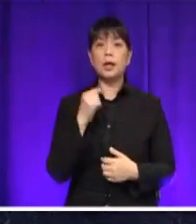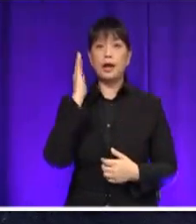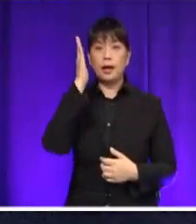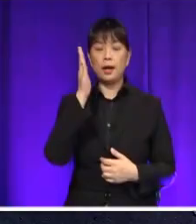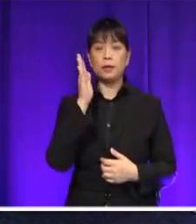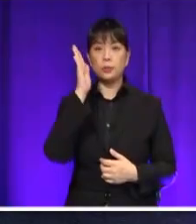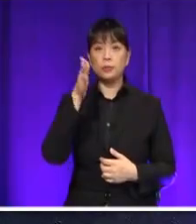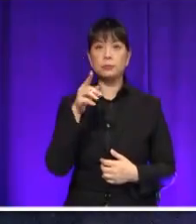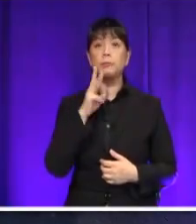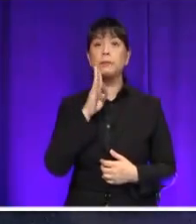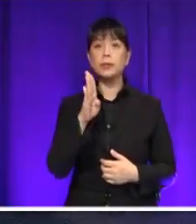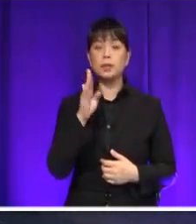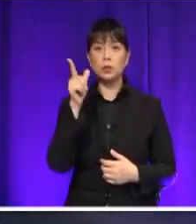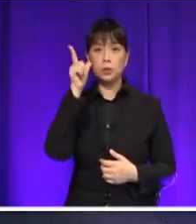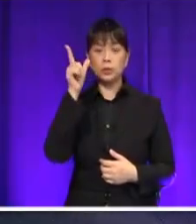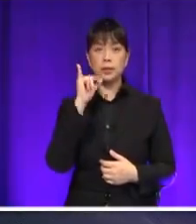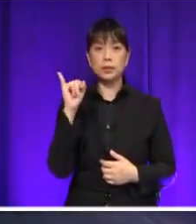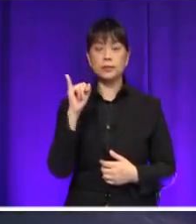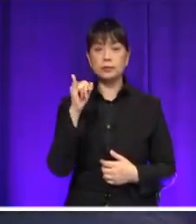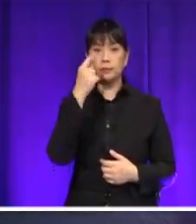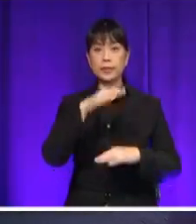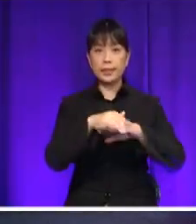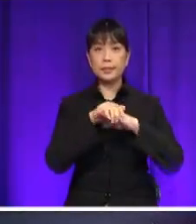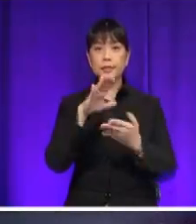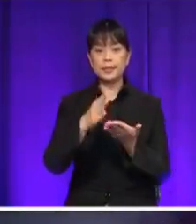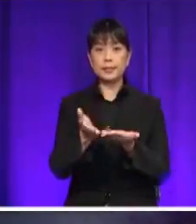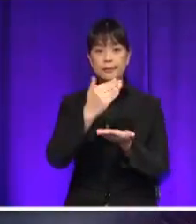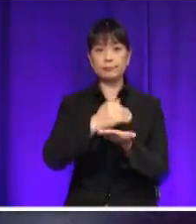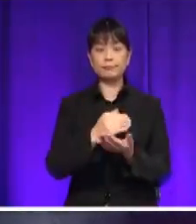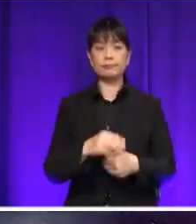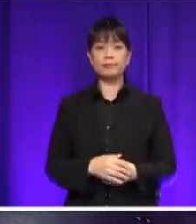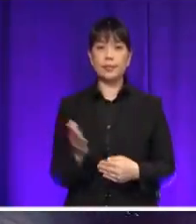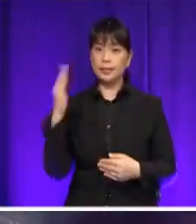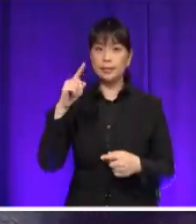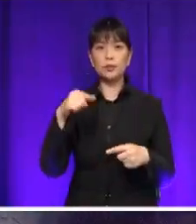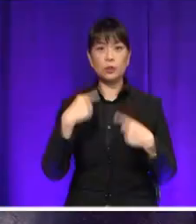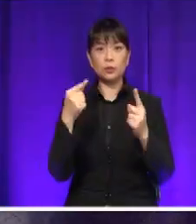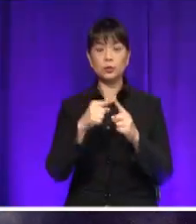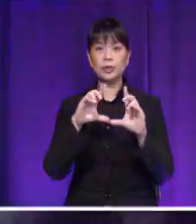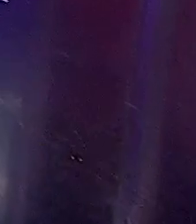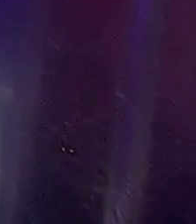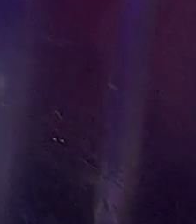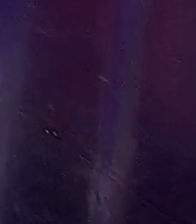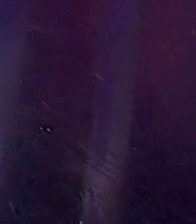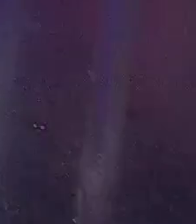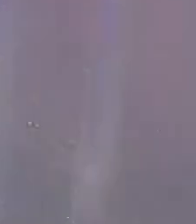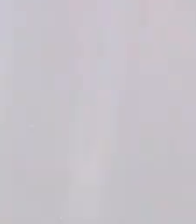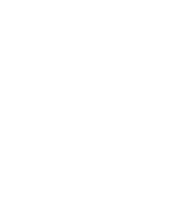lesson. Are we ready to start? Yes, I'm so ready. Let's go, teacher, to the class. Let's go. Emoji, now. this one. This one.